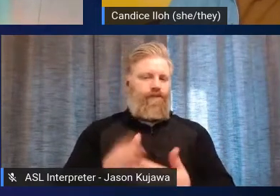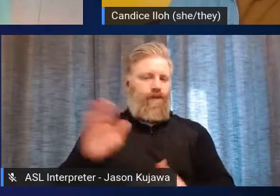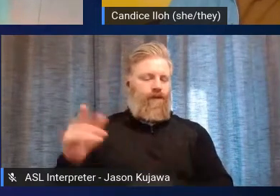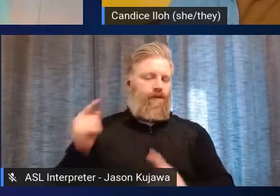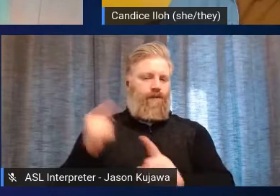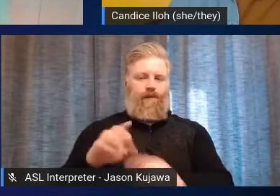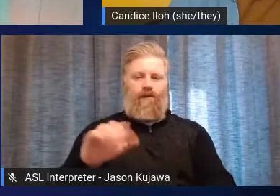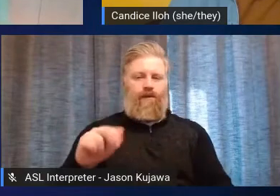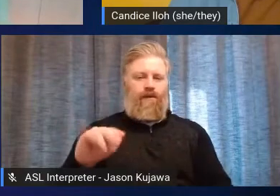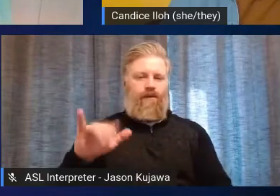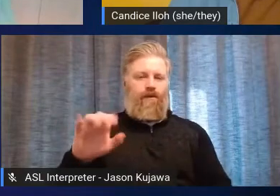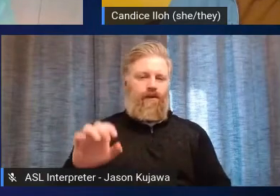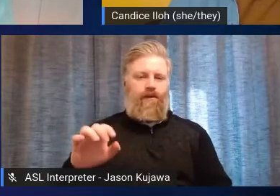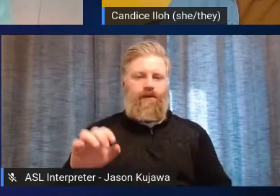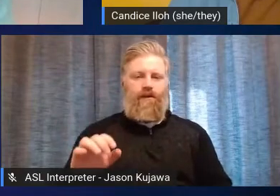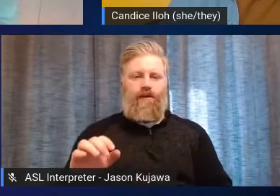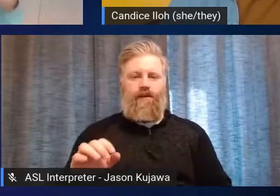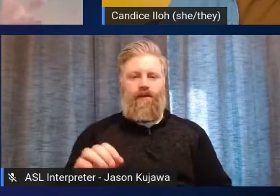really